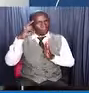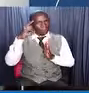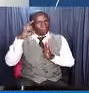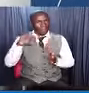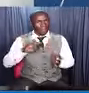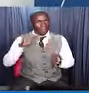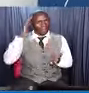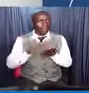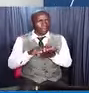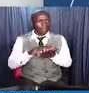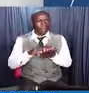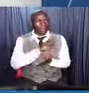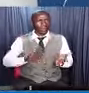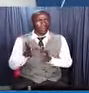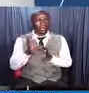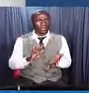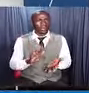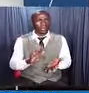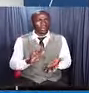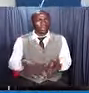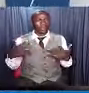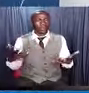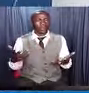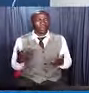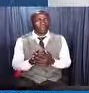have believed in the Lord Jesus. Hallelujah. Hallelujah.